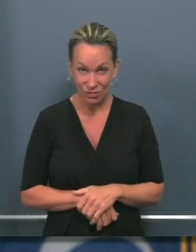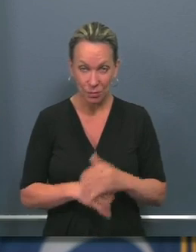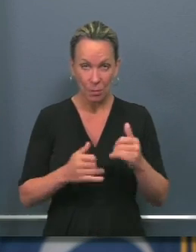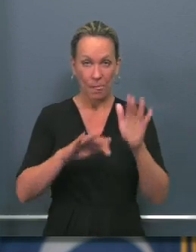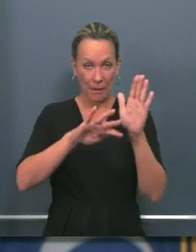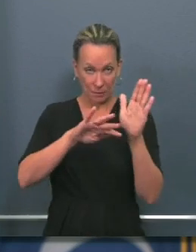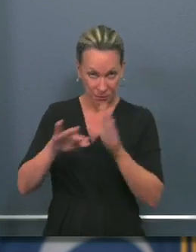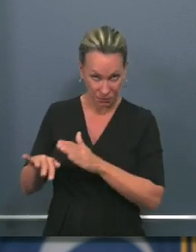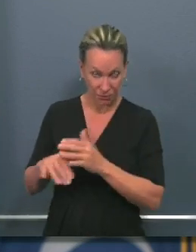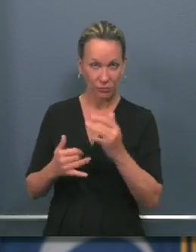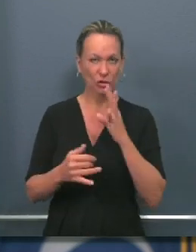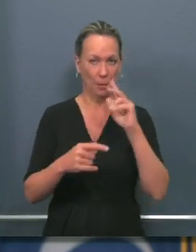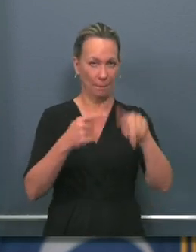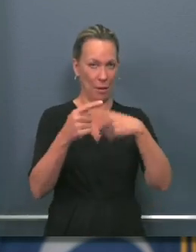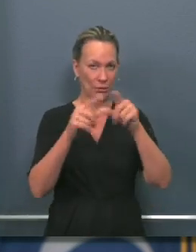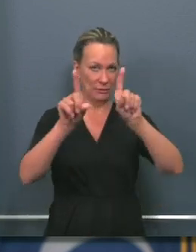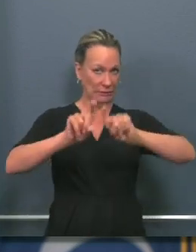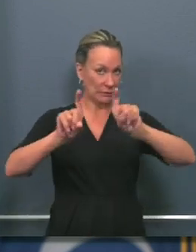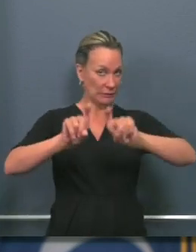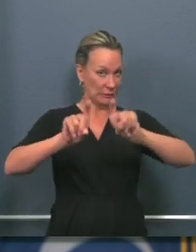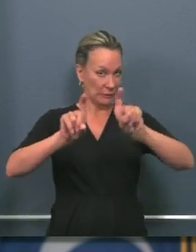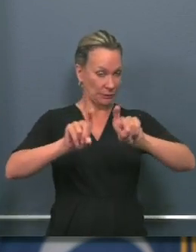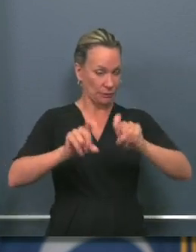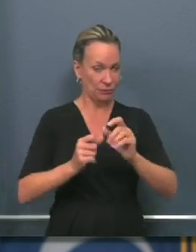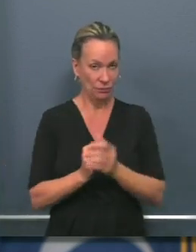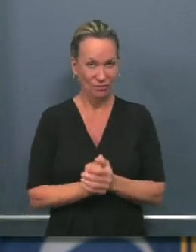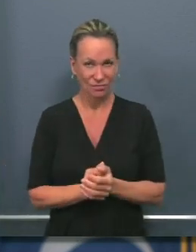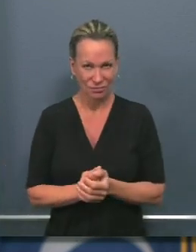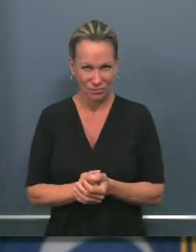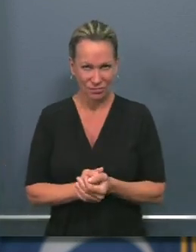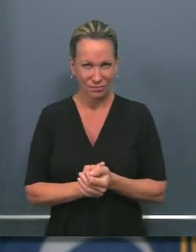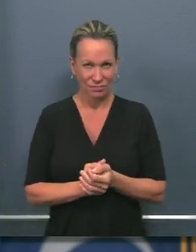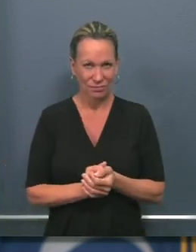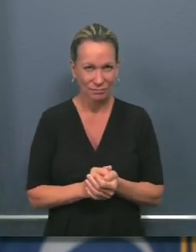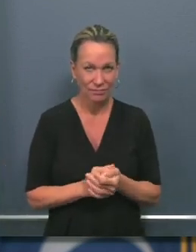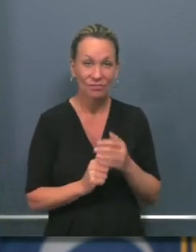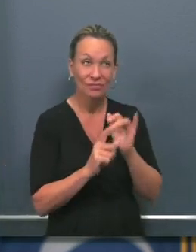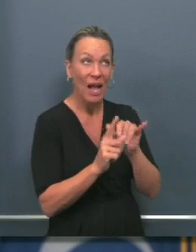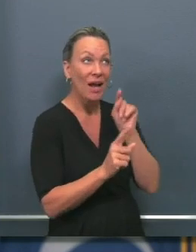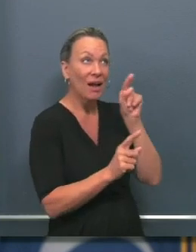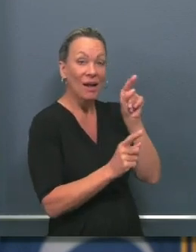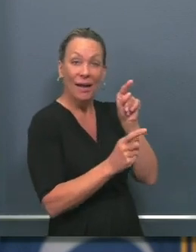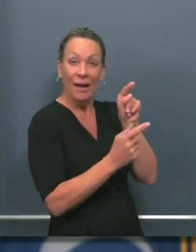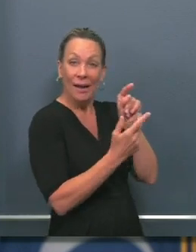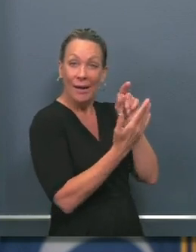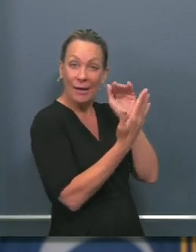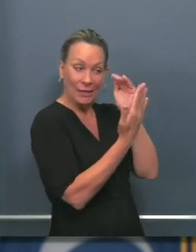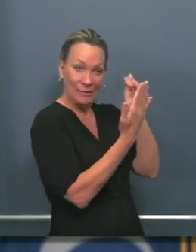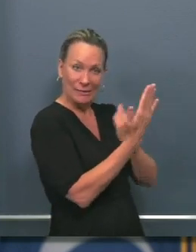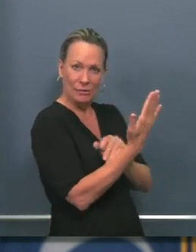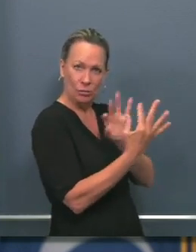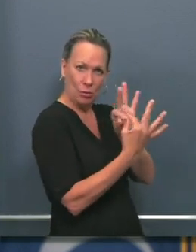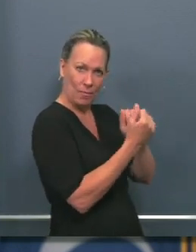testing goals, and we've been able to keep to those goals. Over the weekend, we tested 67,000 people. The next